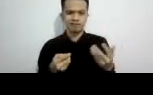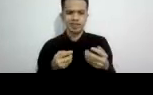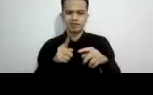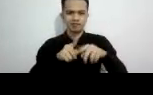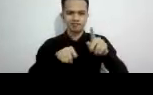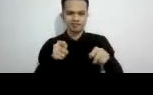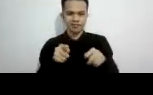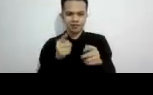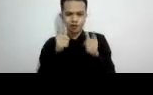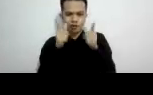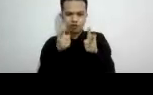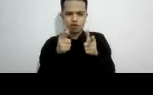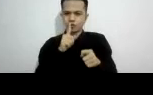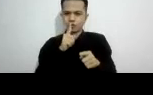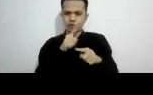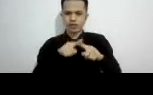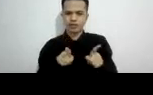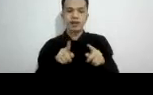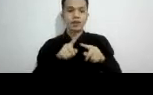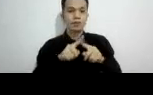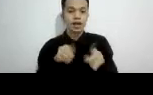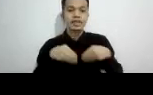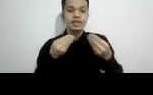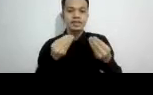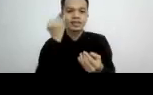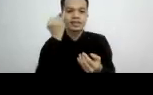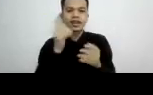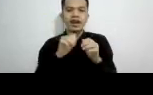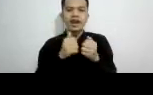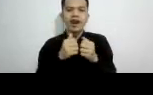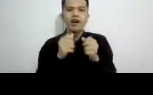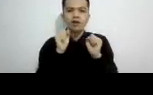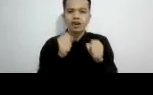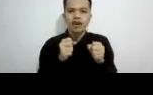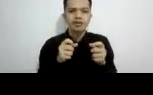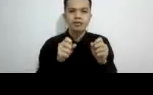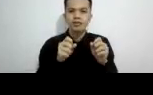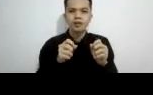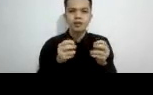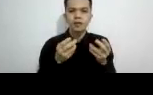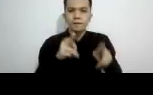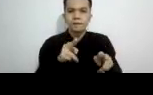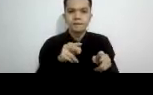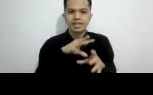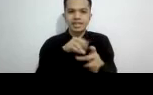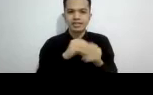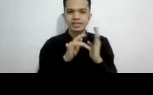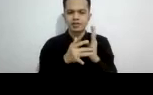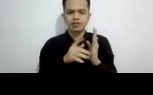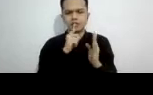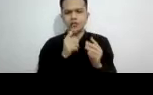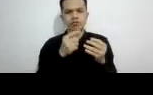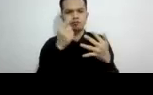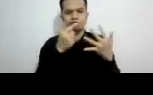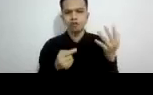to look at. But it just gives you ideas on what's possible with this technology. And I mean, every day we find new and new examples of what people